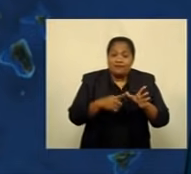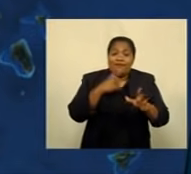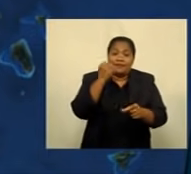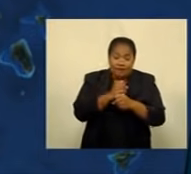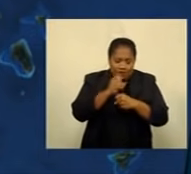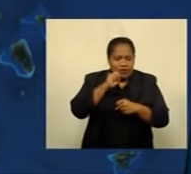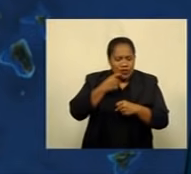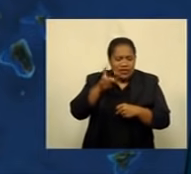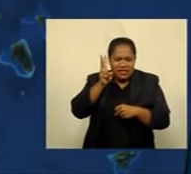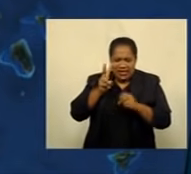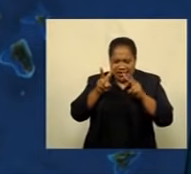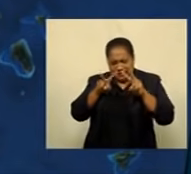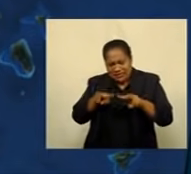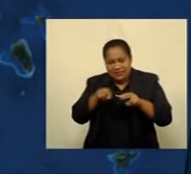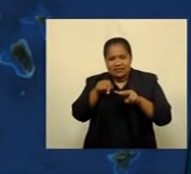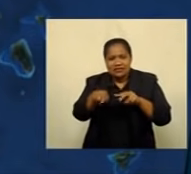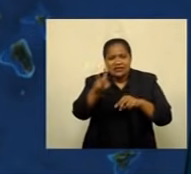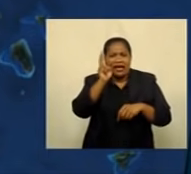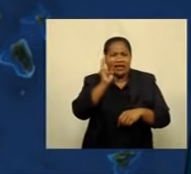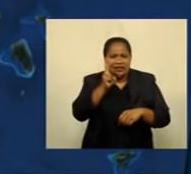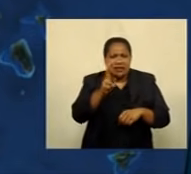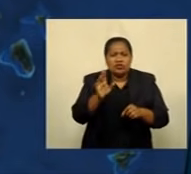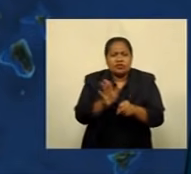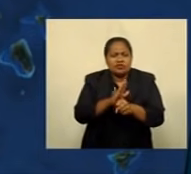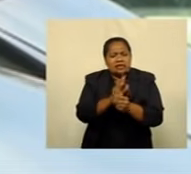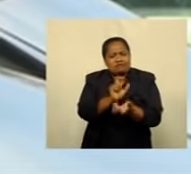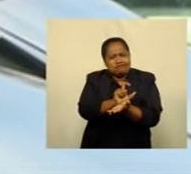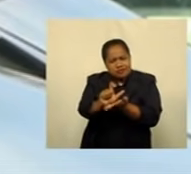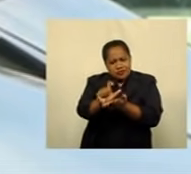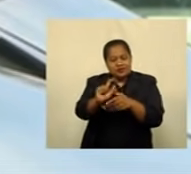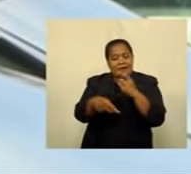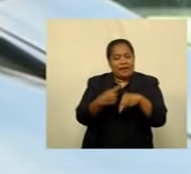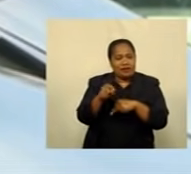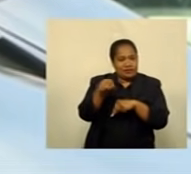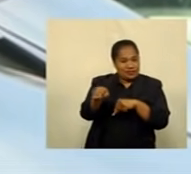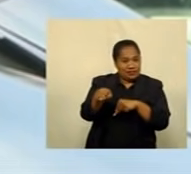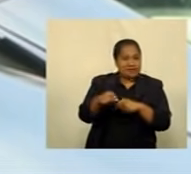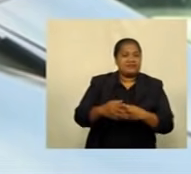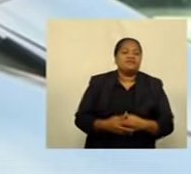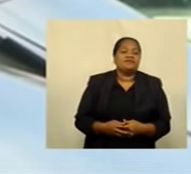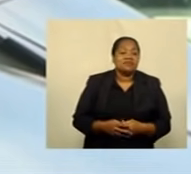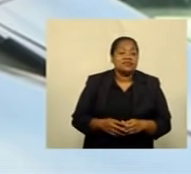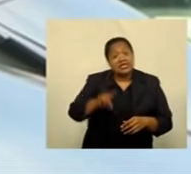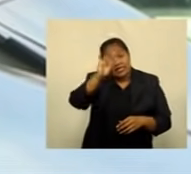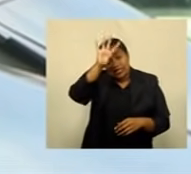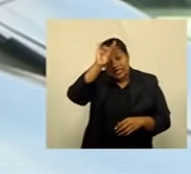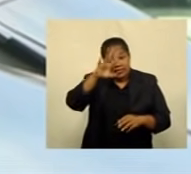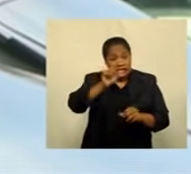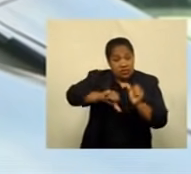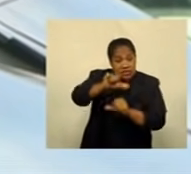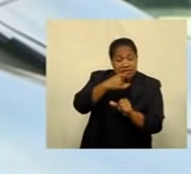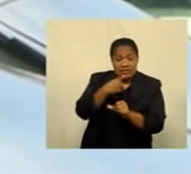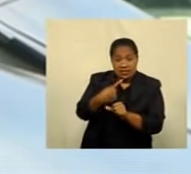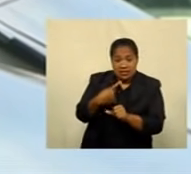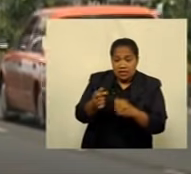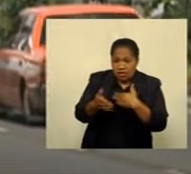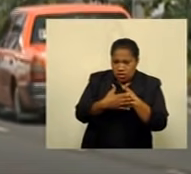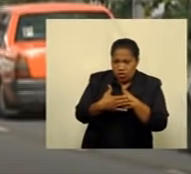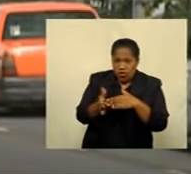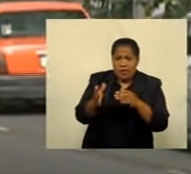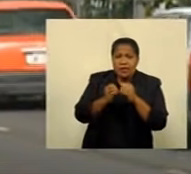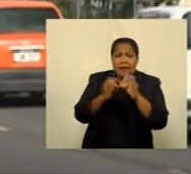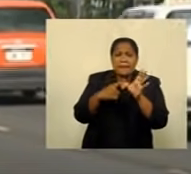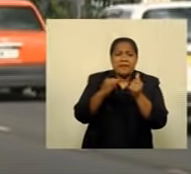look into it and make some clarification on that. The Taxi Association says the open base system could potentially